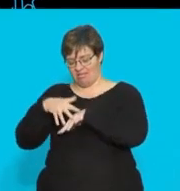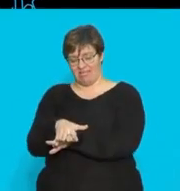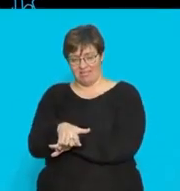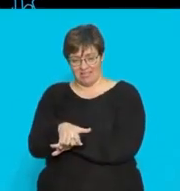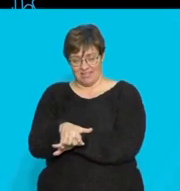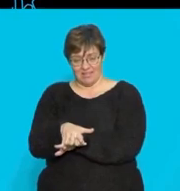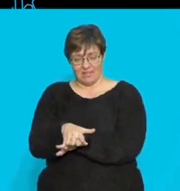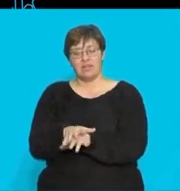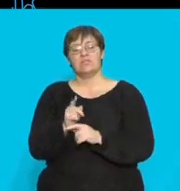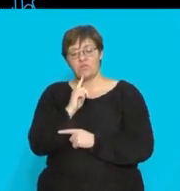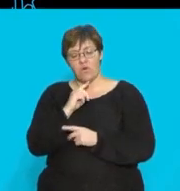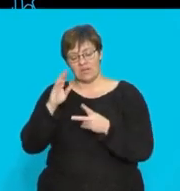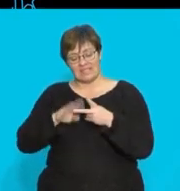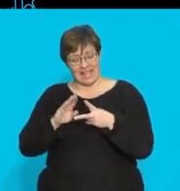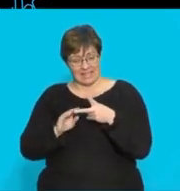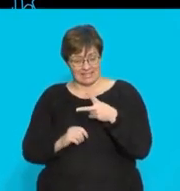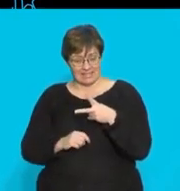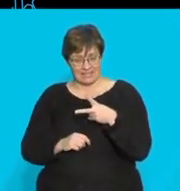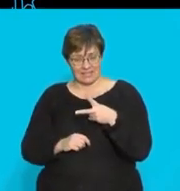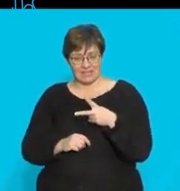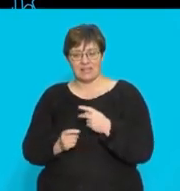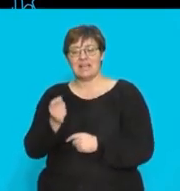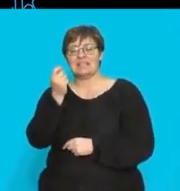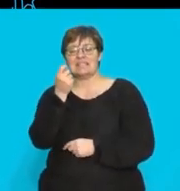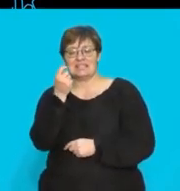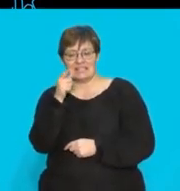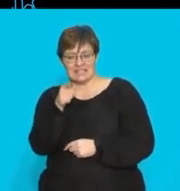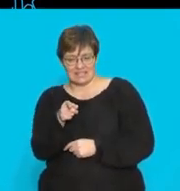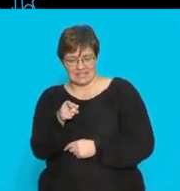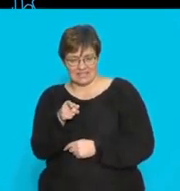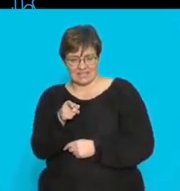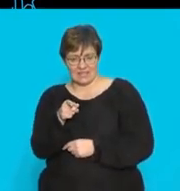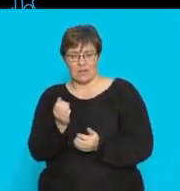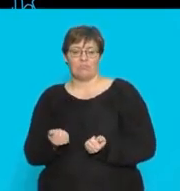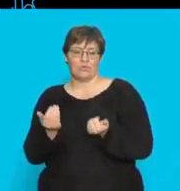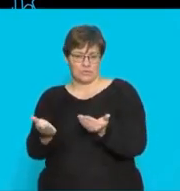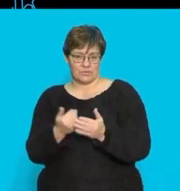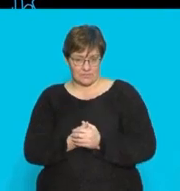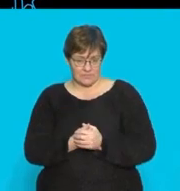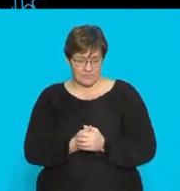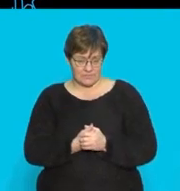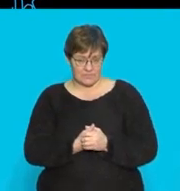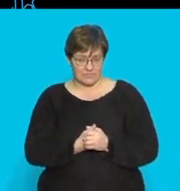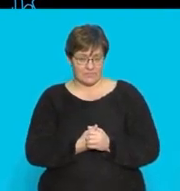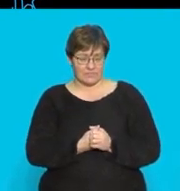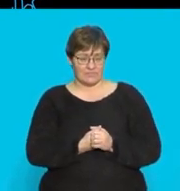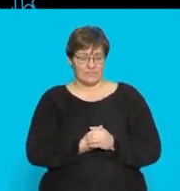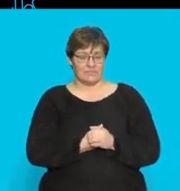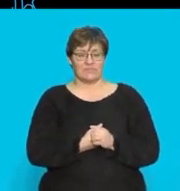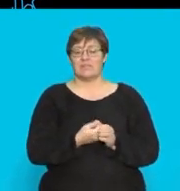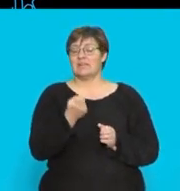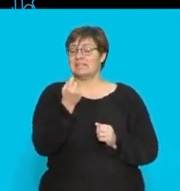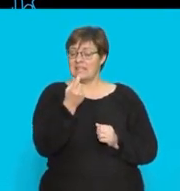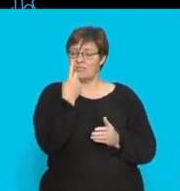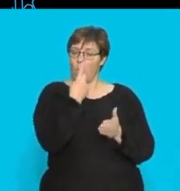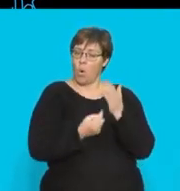fuse, so our second point, seeds are produced. Okay, and seeds